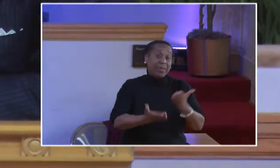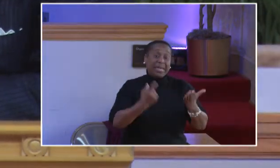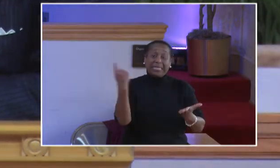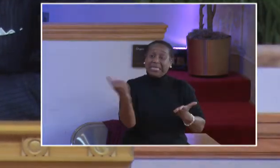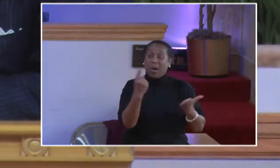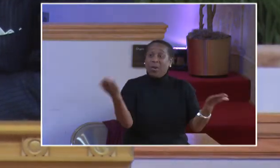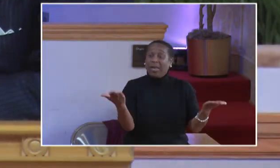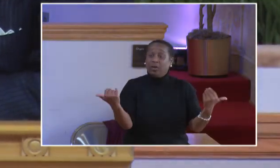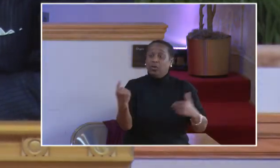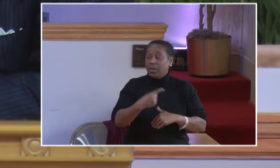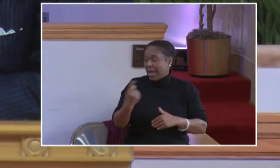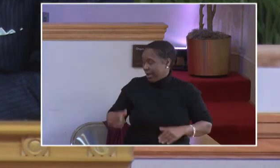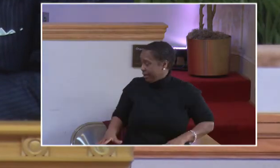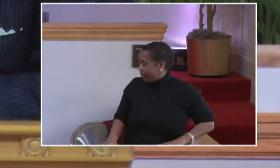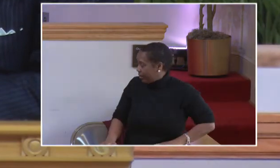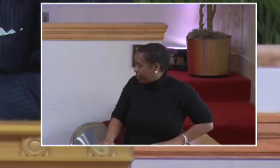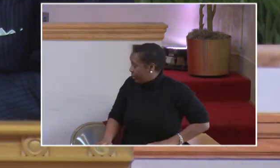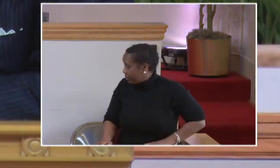today